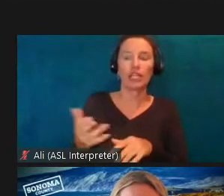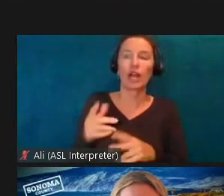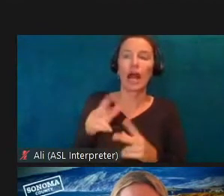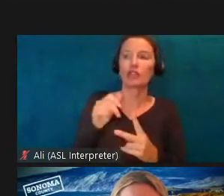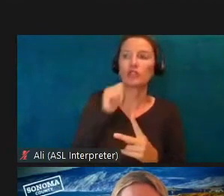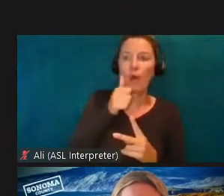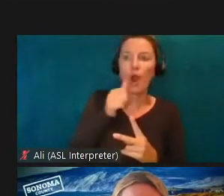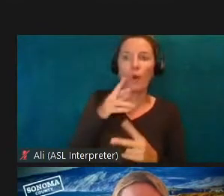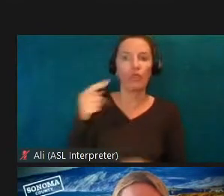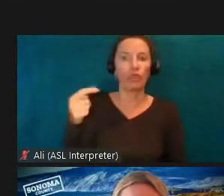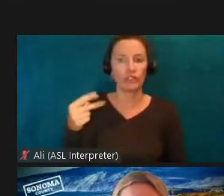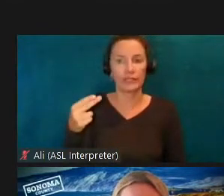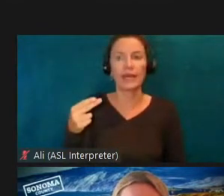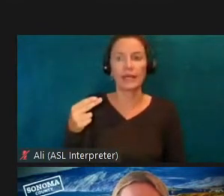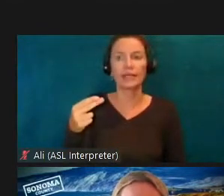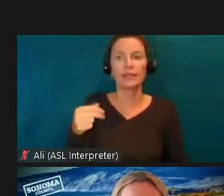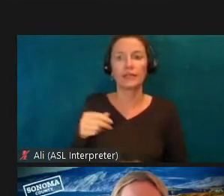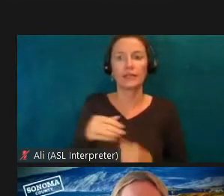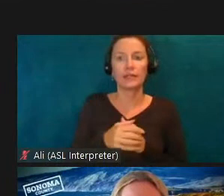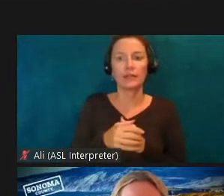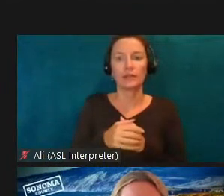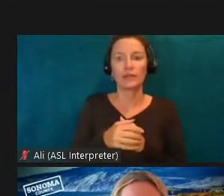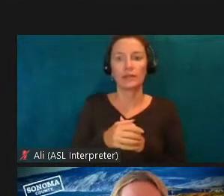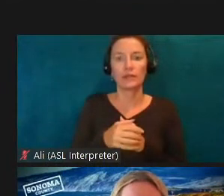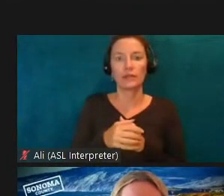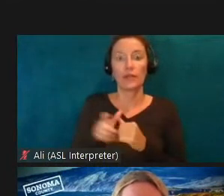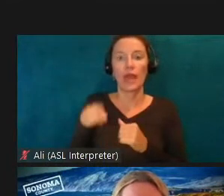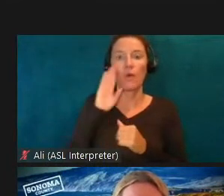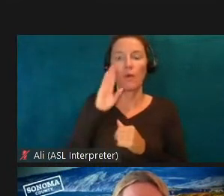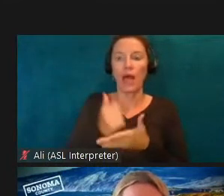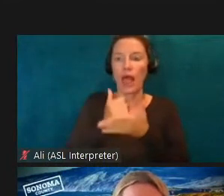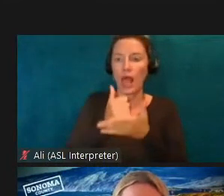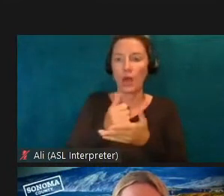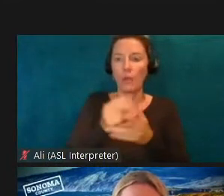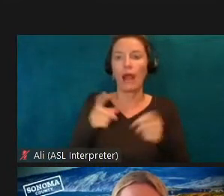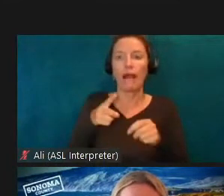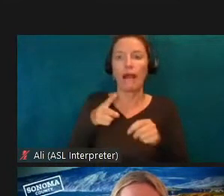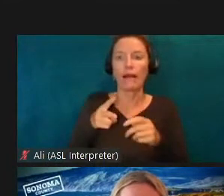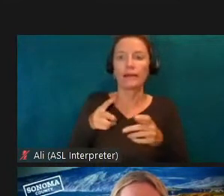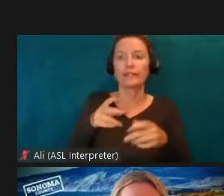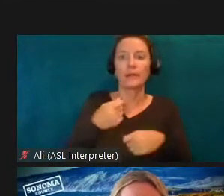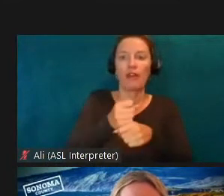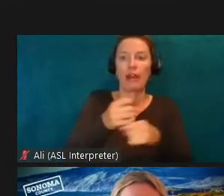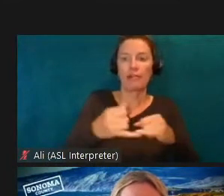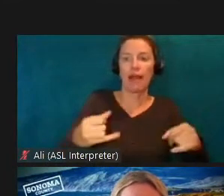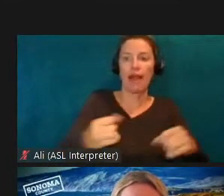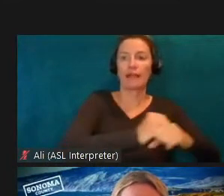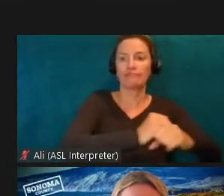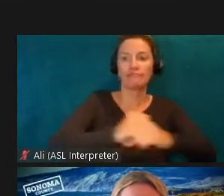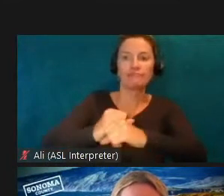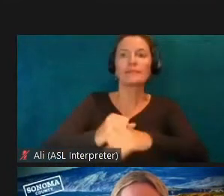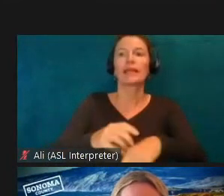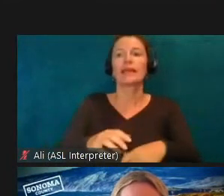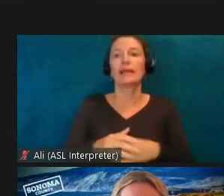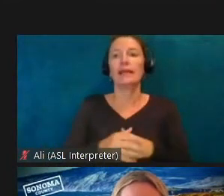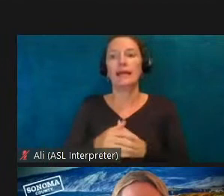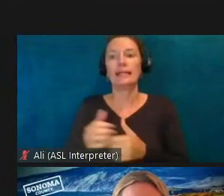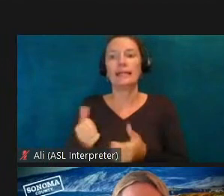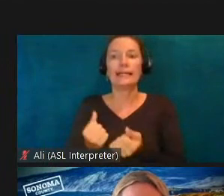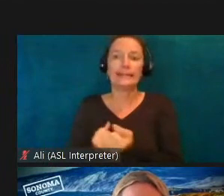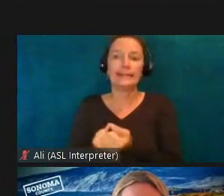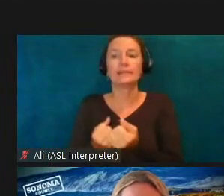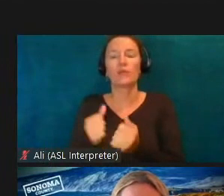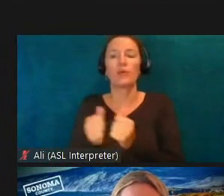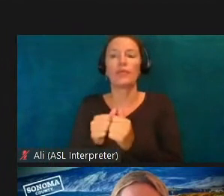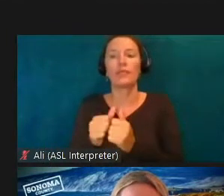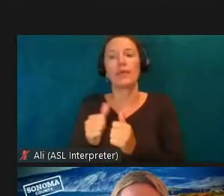or Thursday. They'll be instrumental in cutting line and being able to assist on the back end with additional logistics. And